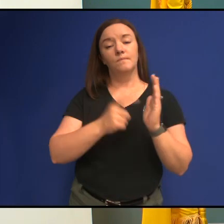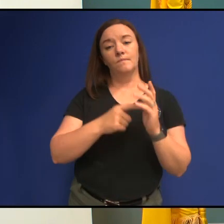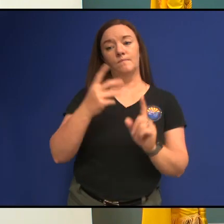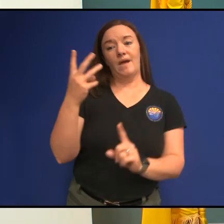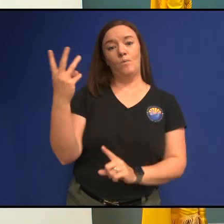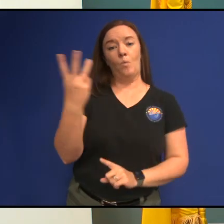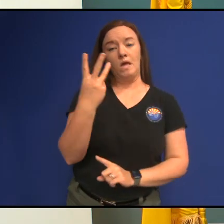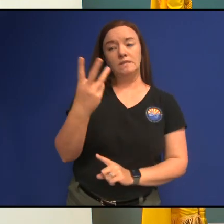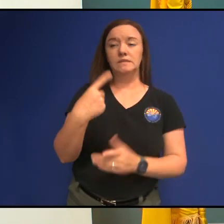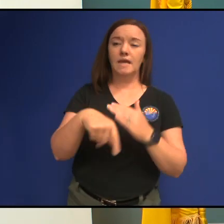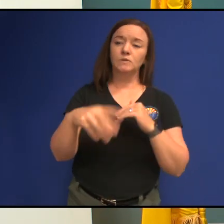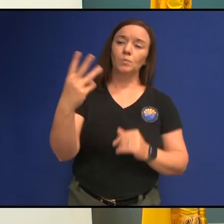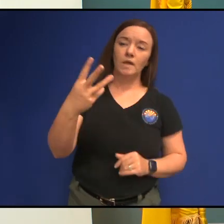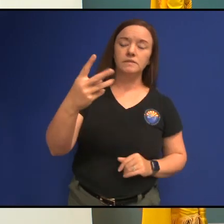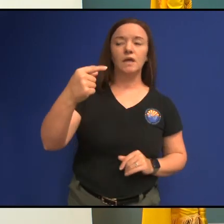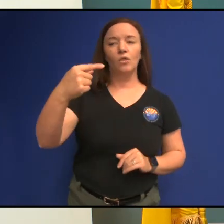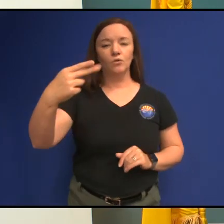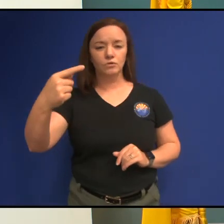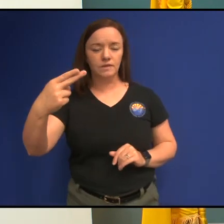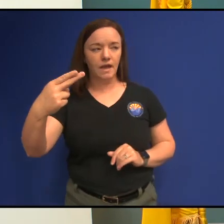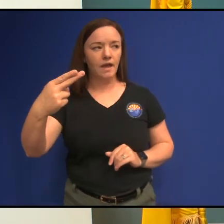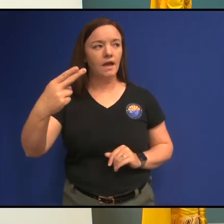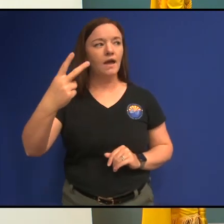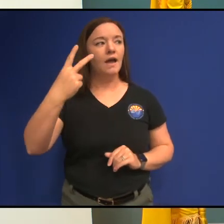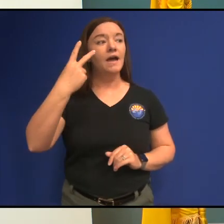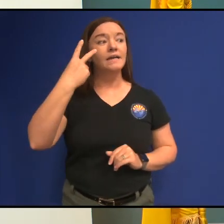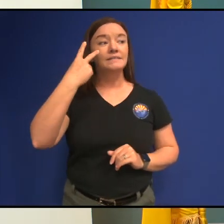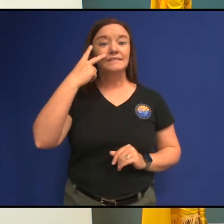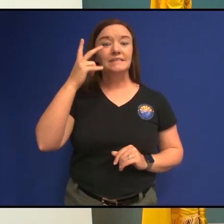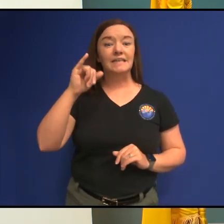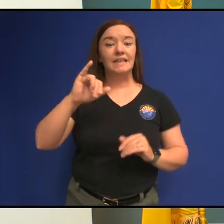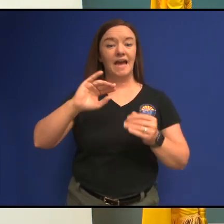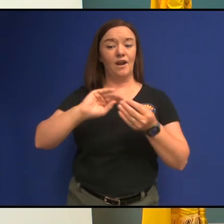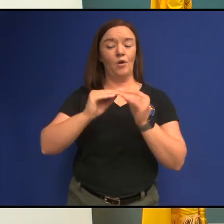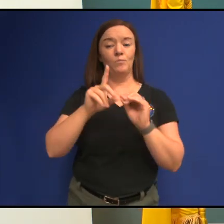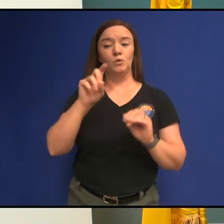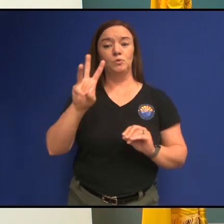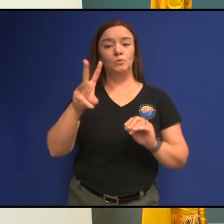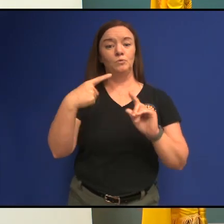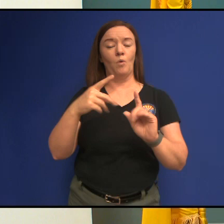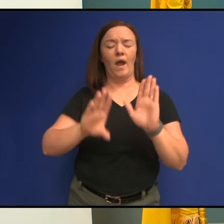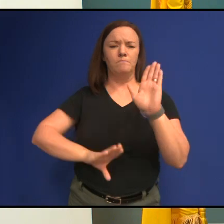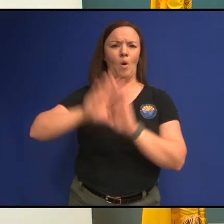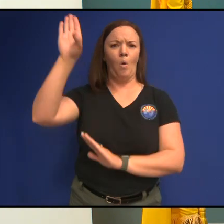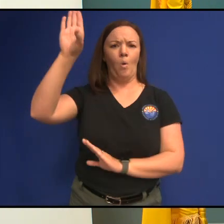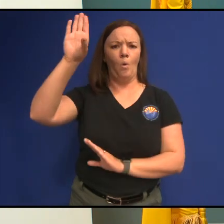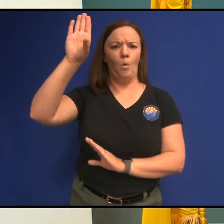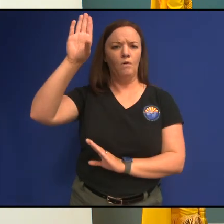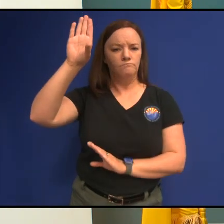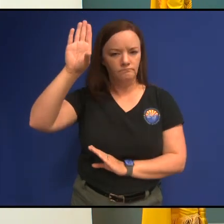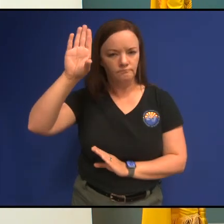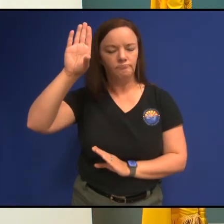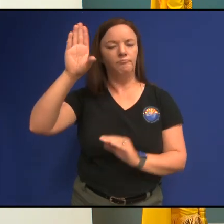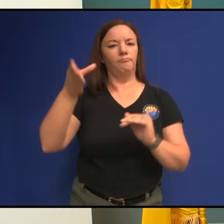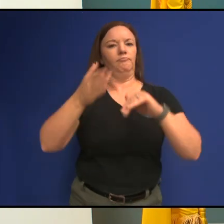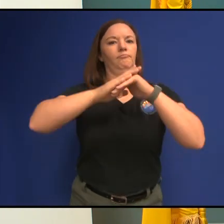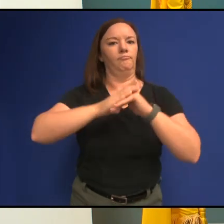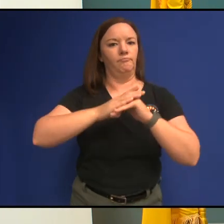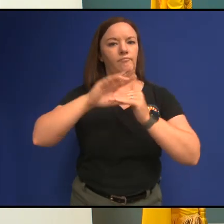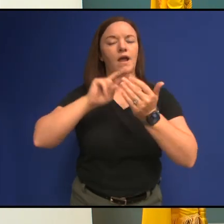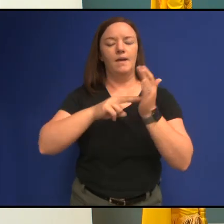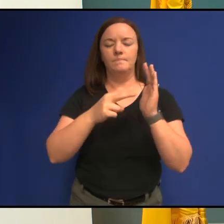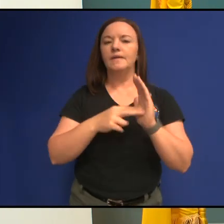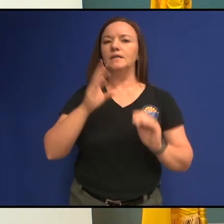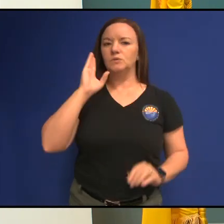even late Wednesday into Thursday, look how rapidly those dew points increase. So that means for us that we're going to